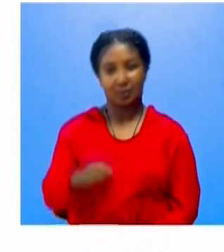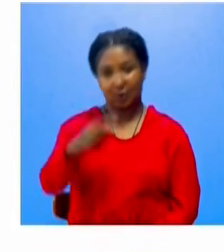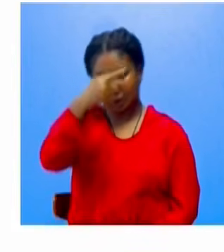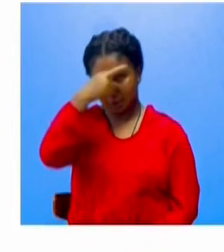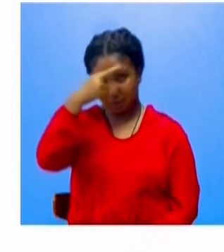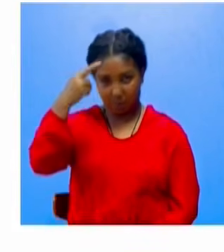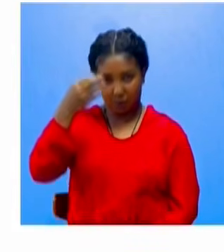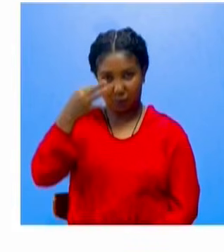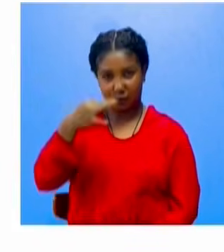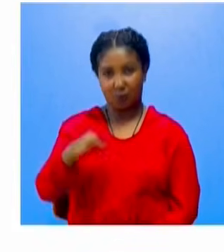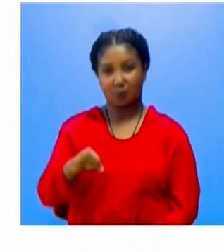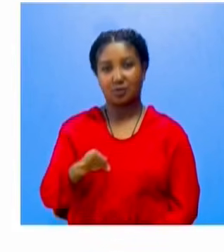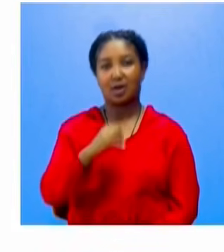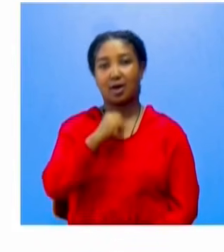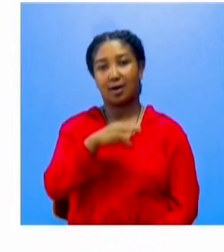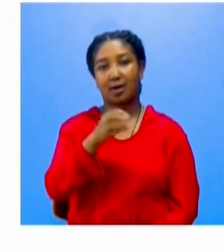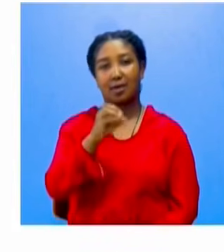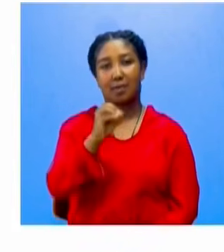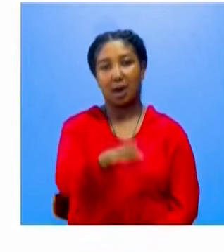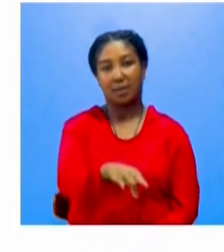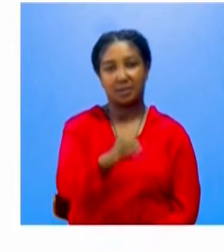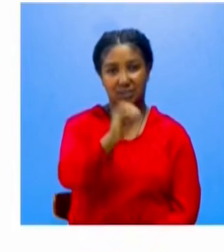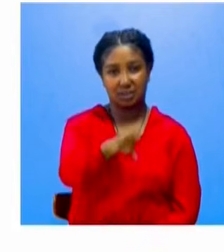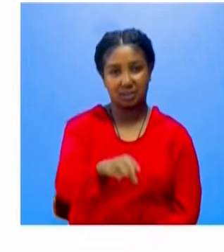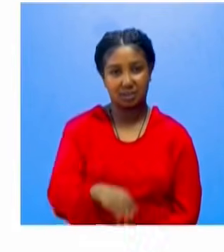because of the garbage.